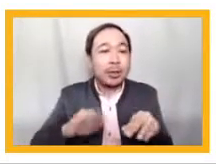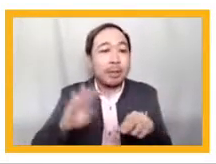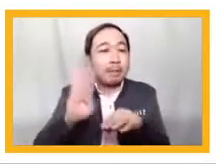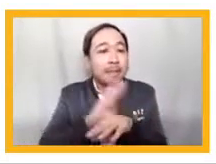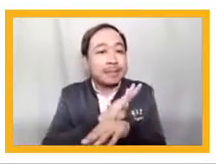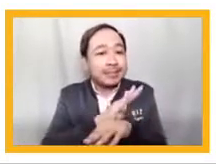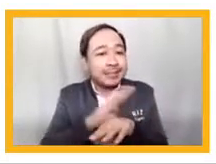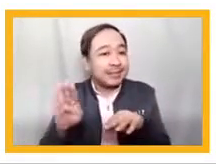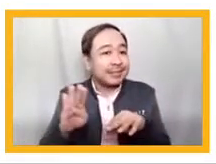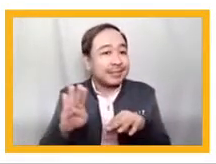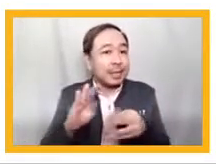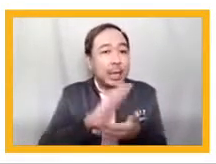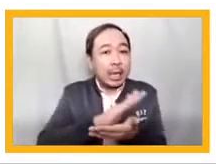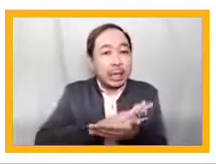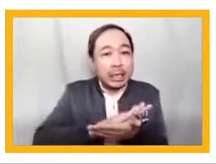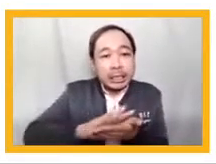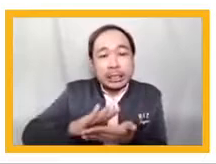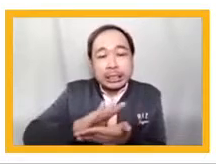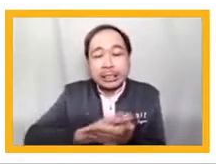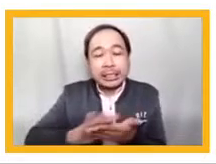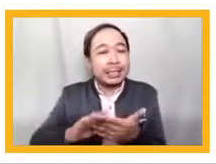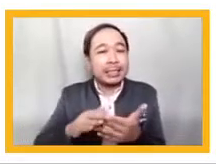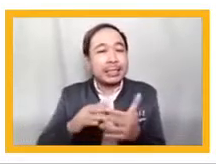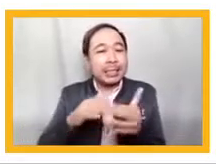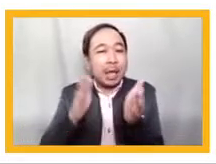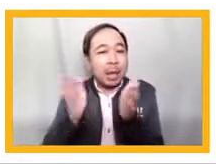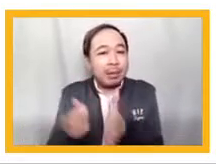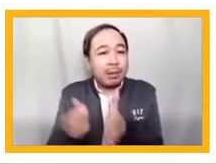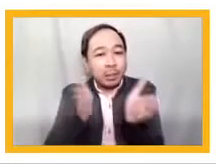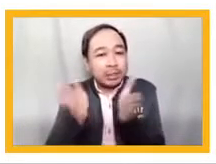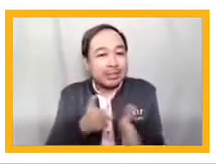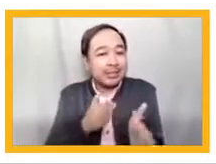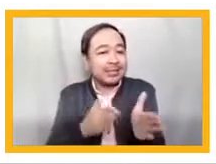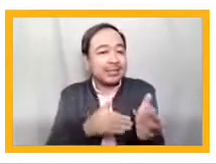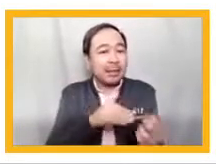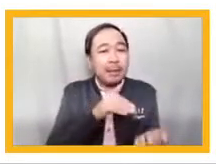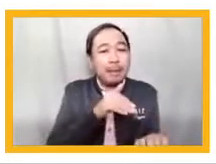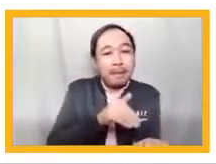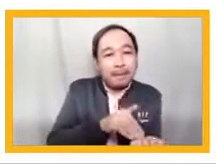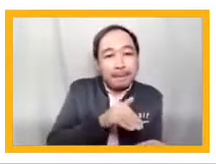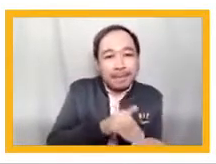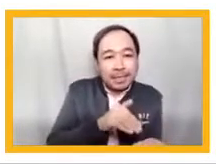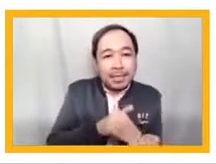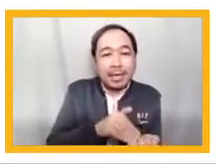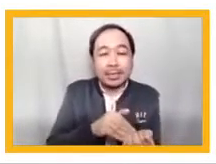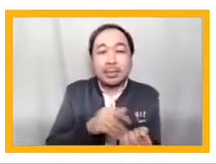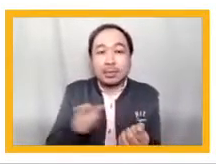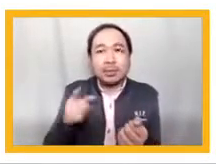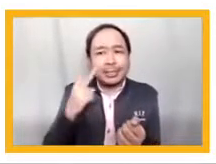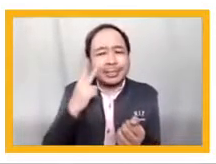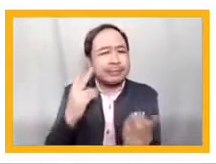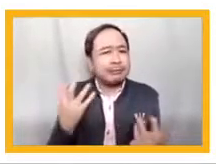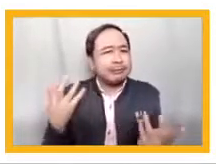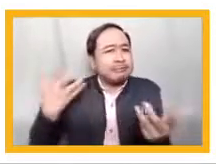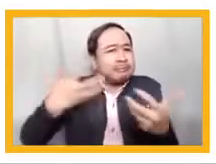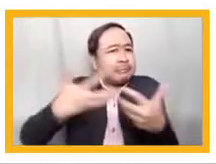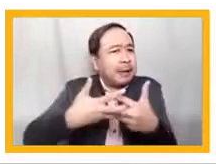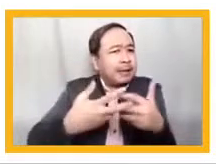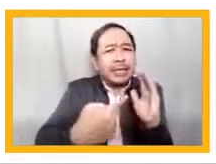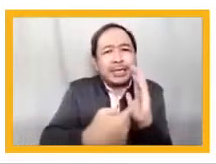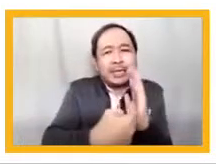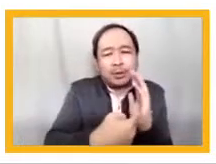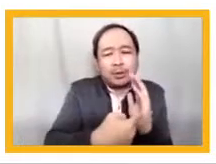and medical technology is accept the new model for startup. So now we have more